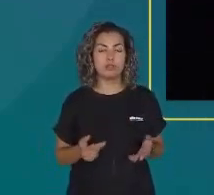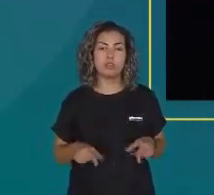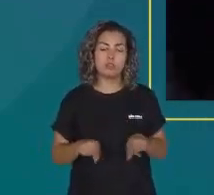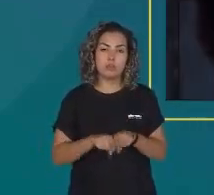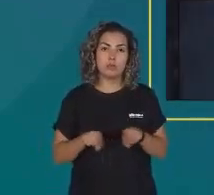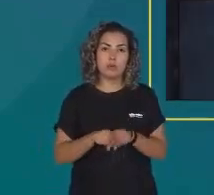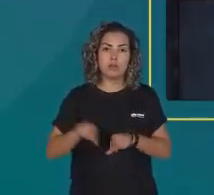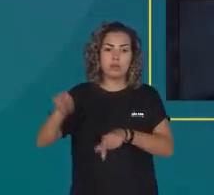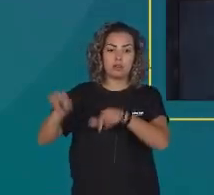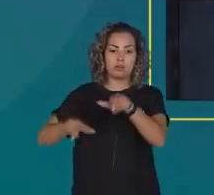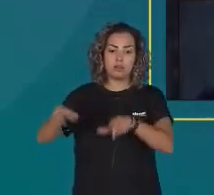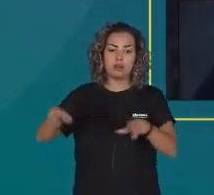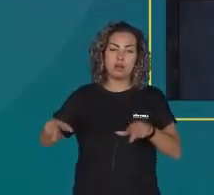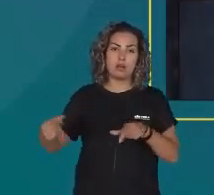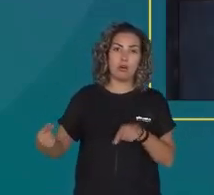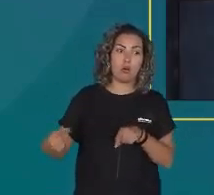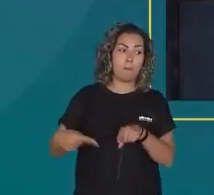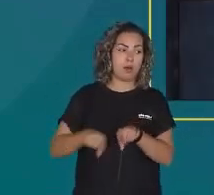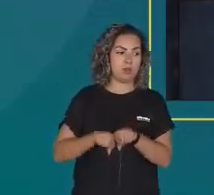UNEP.